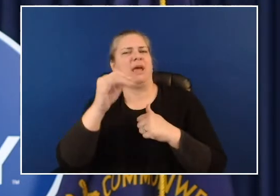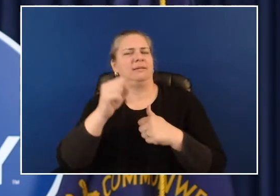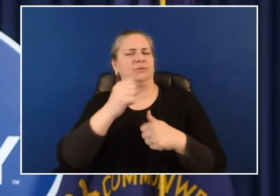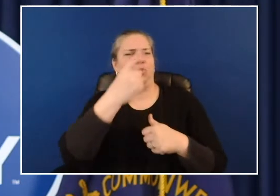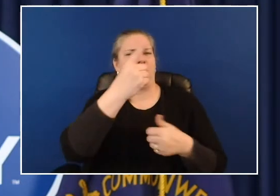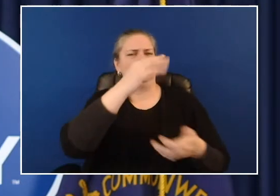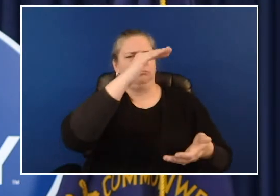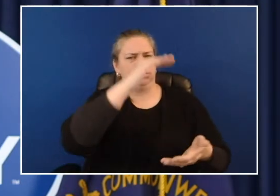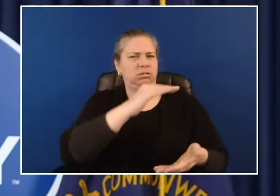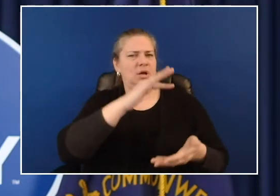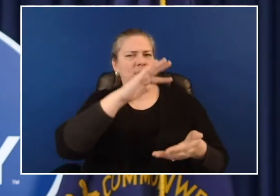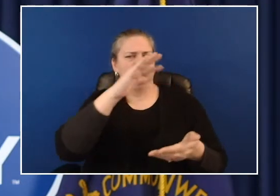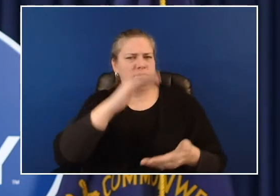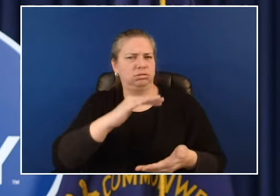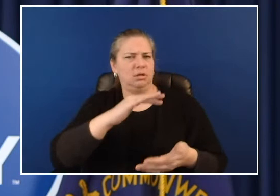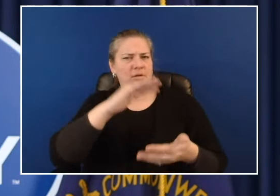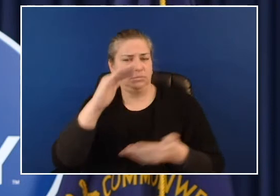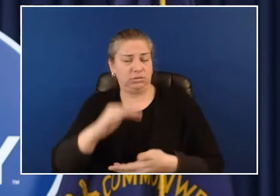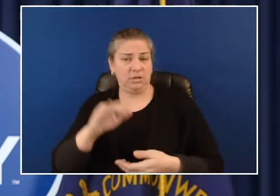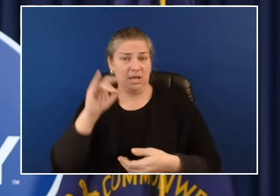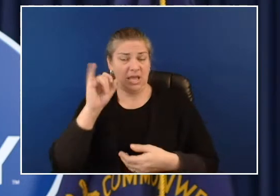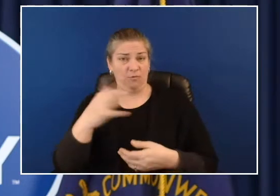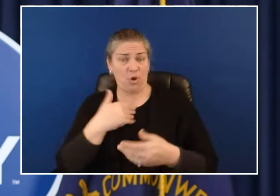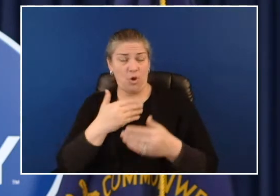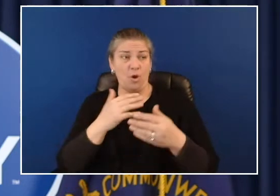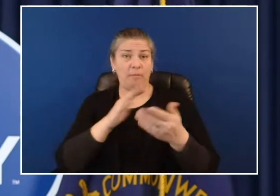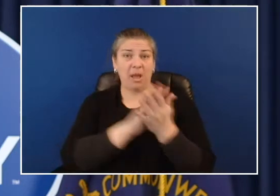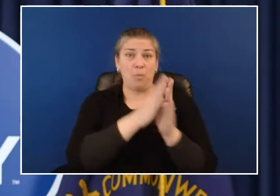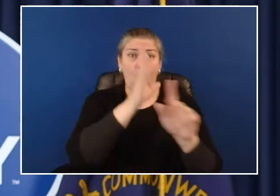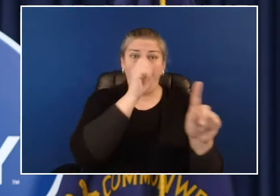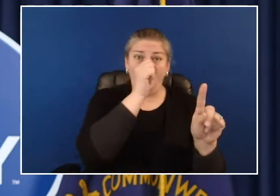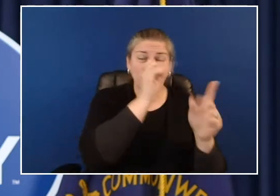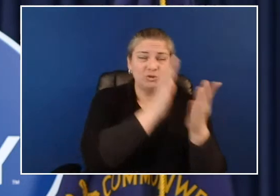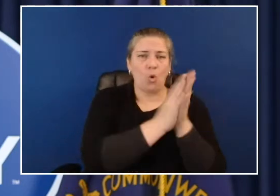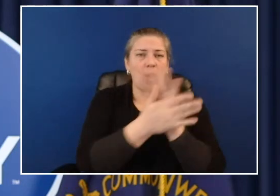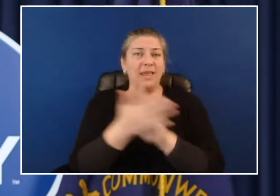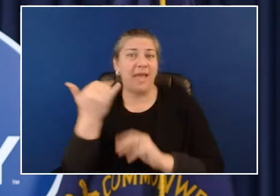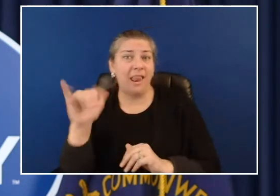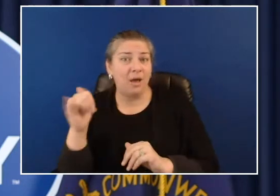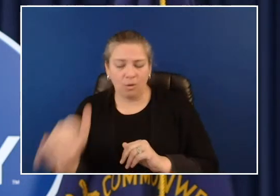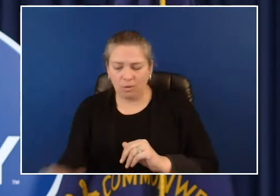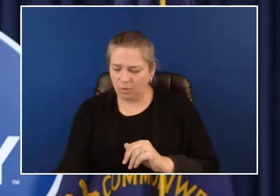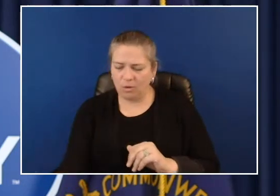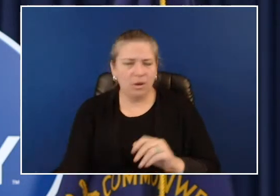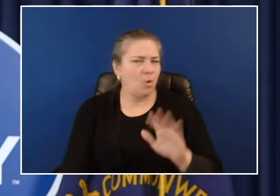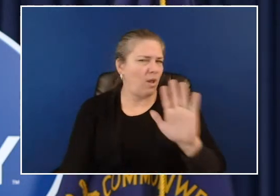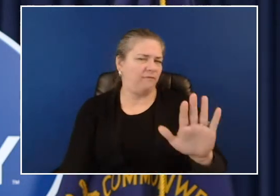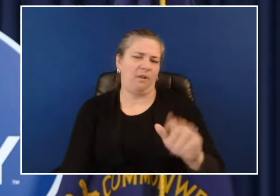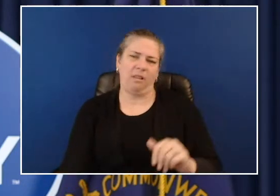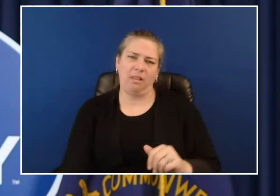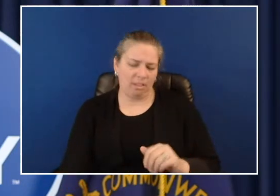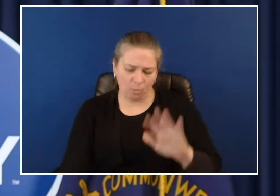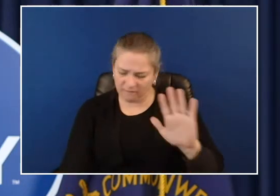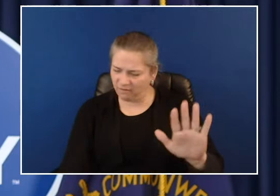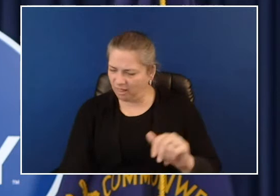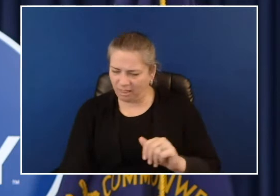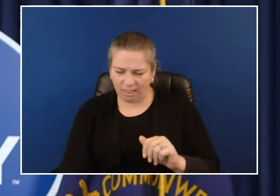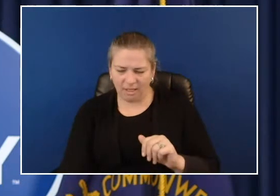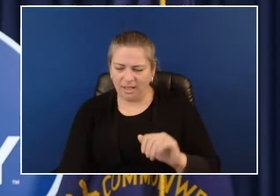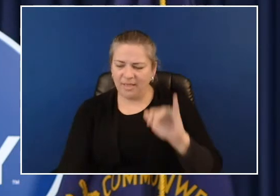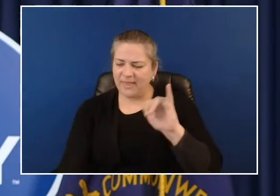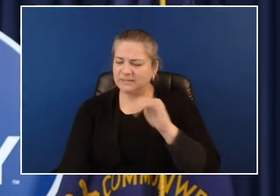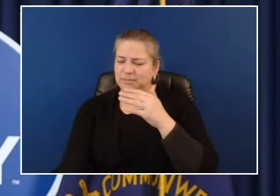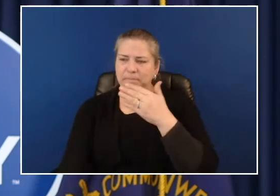we get through the orange and into the yellow a week earlier. It'd be wonderful if we do it 2 weeks earlier. The best prediction we can make